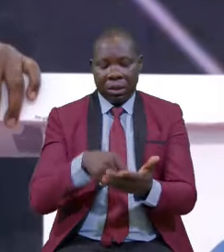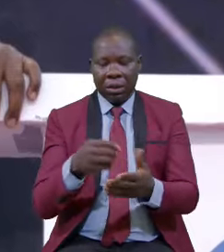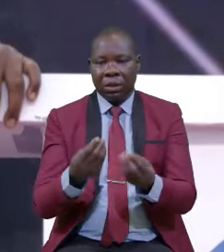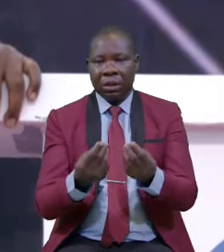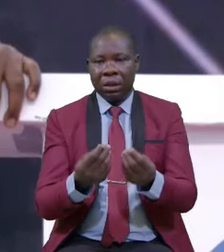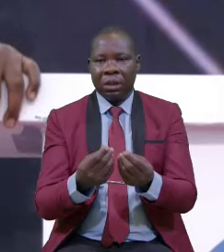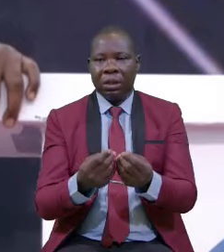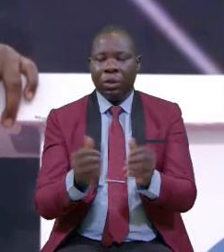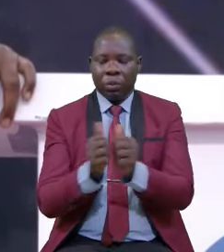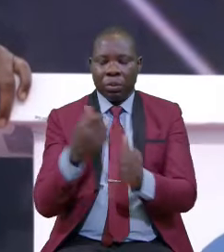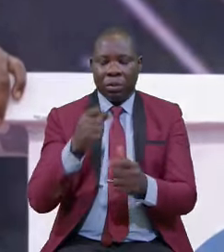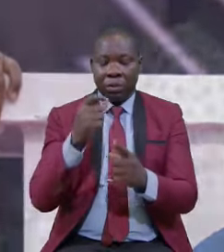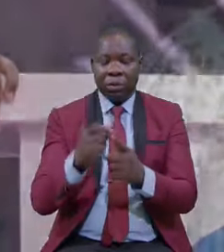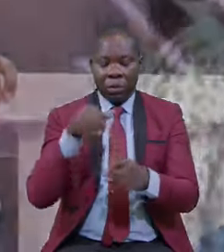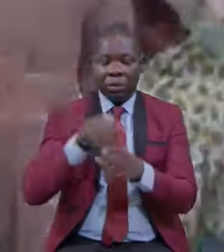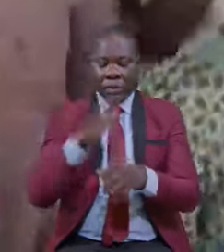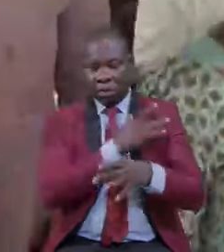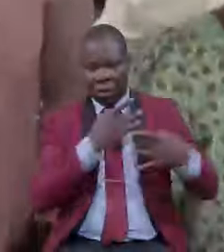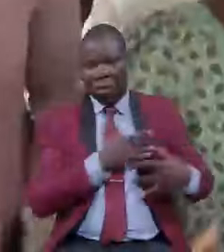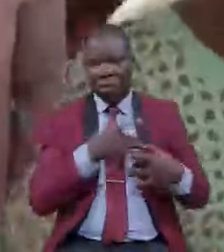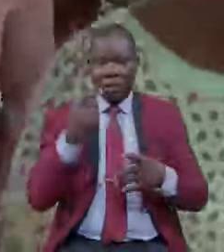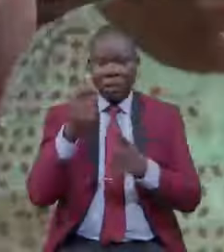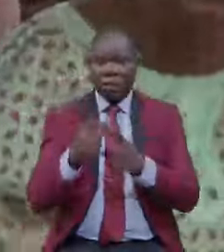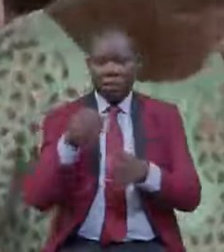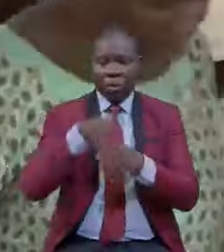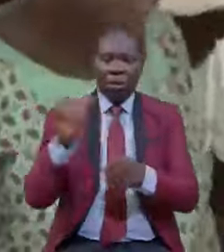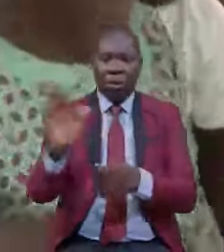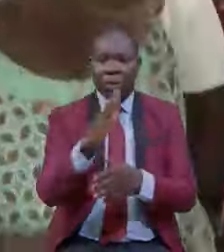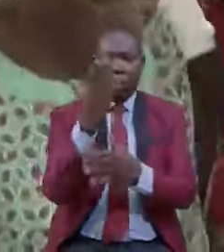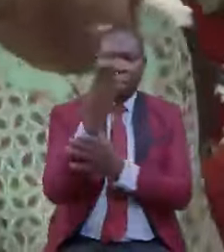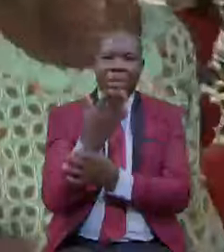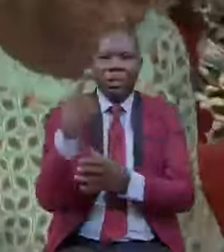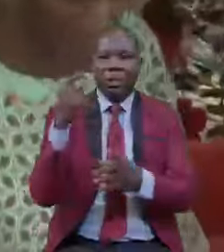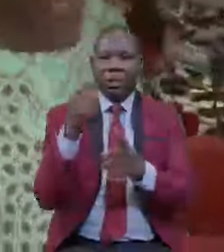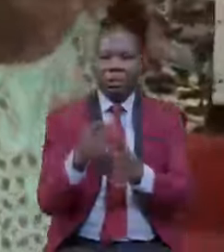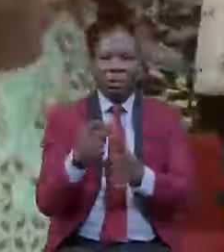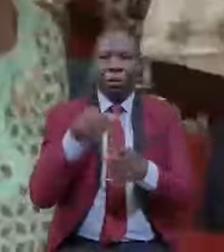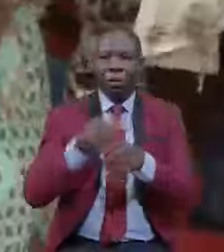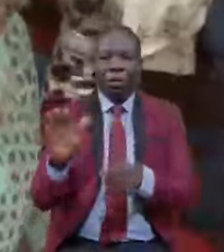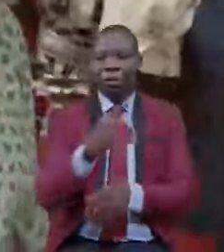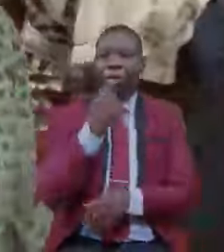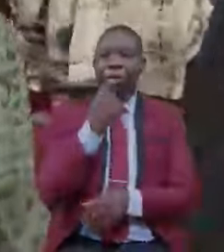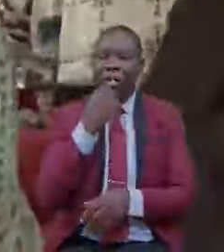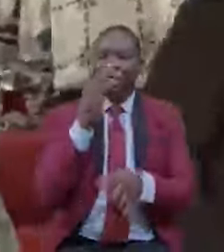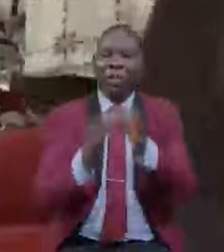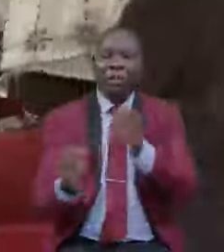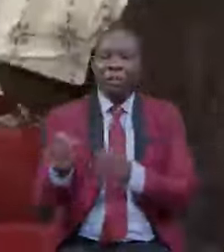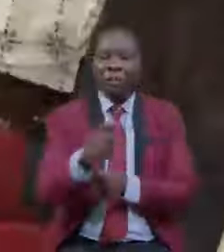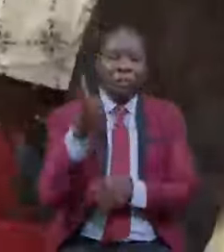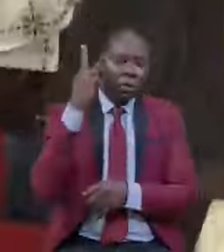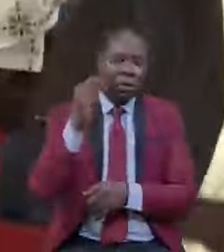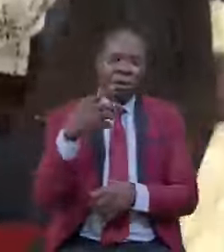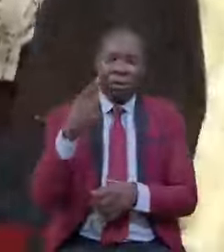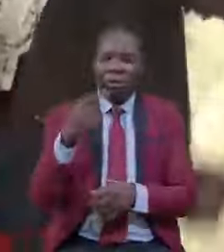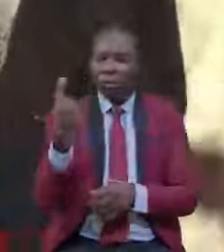heart, the word in your hand, the word in your mouth, if you were the only woman,